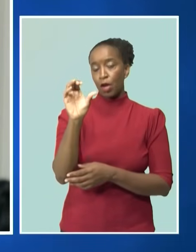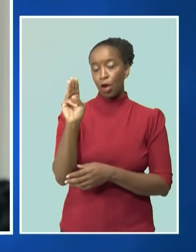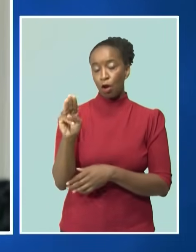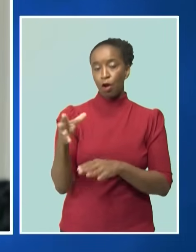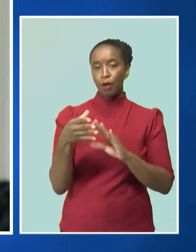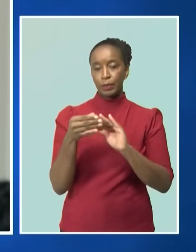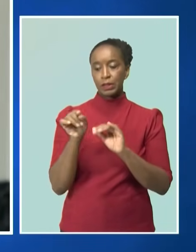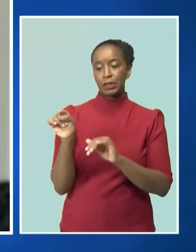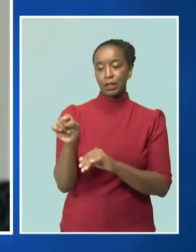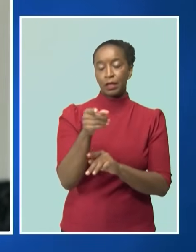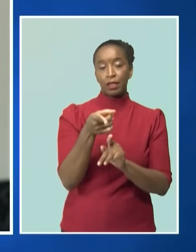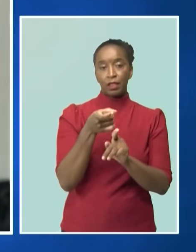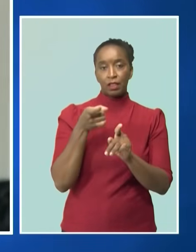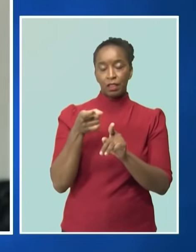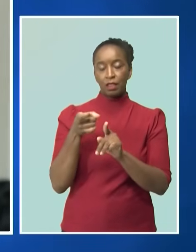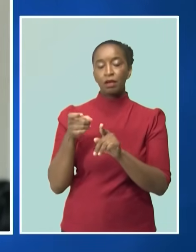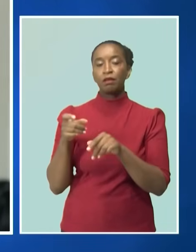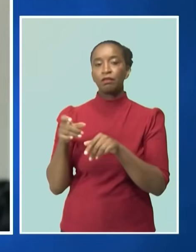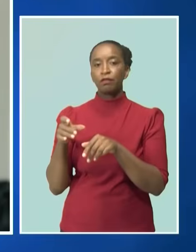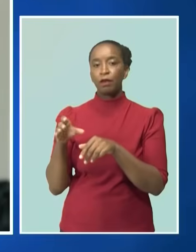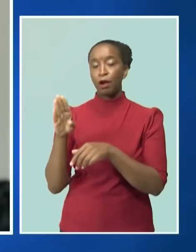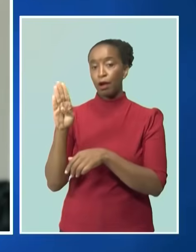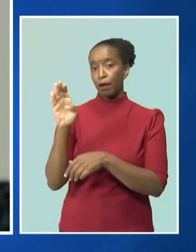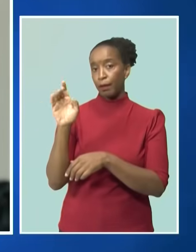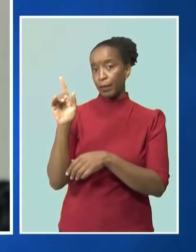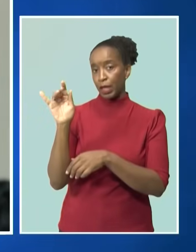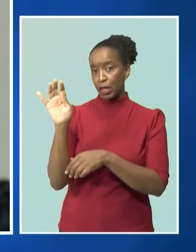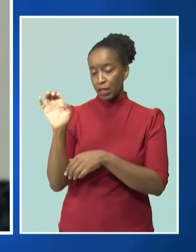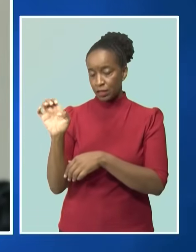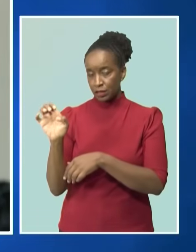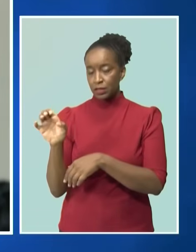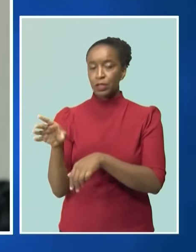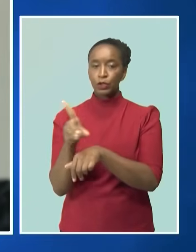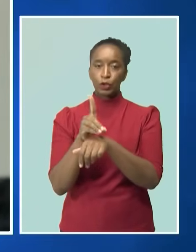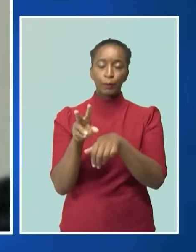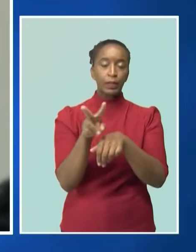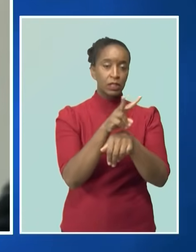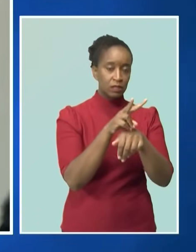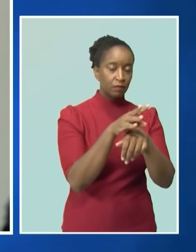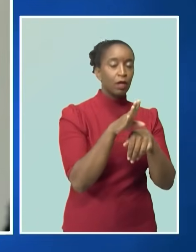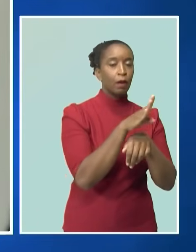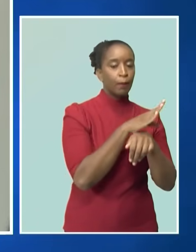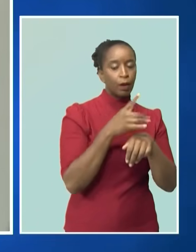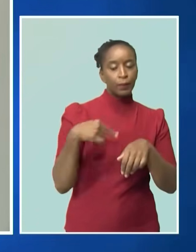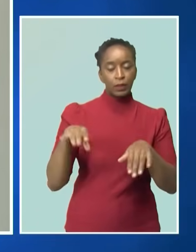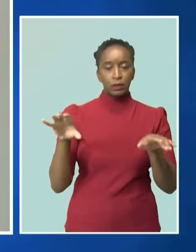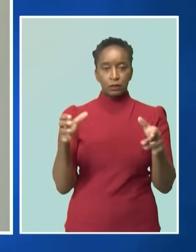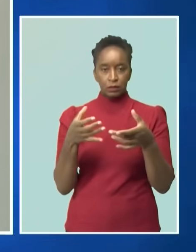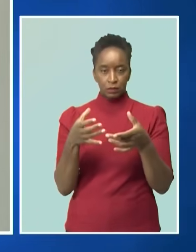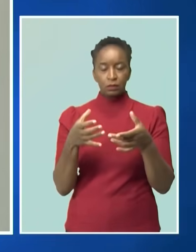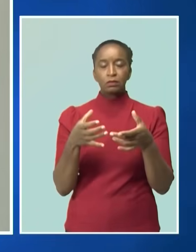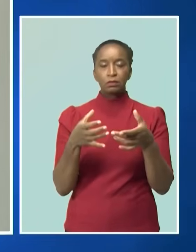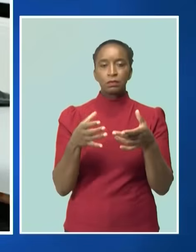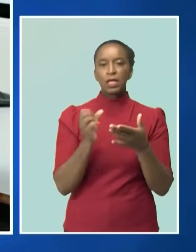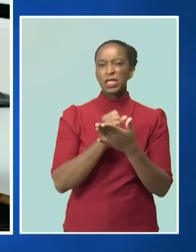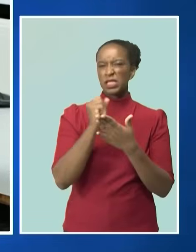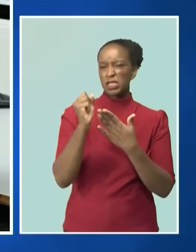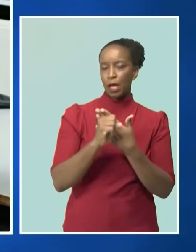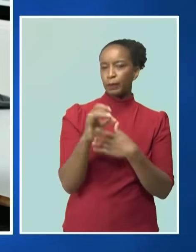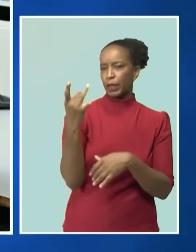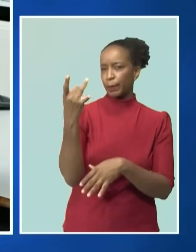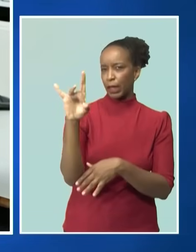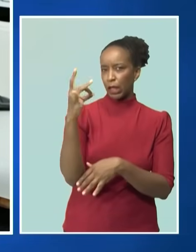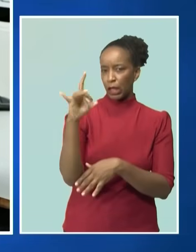Barbados, Belize, Dominica, and St. Vincent and the Grenadines met on Thursday, September 18, 2025, to